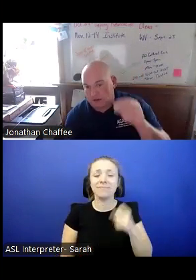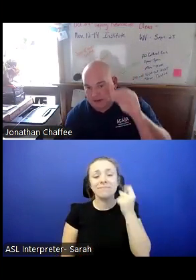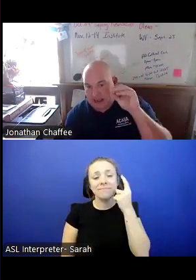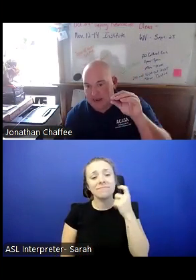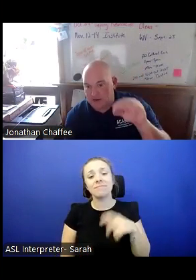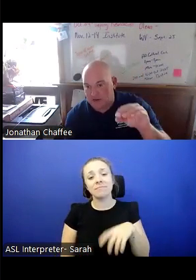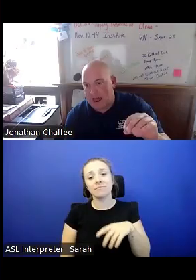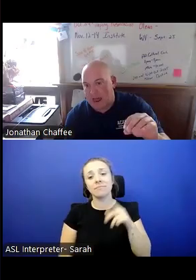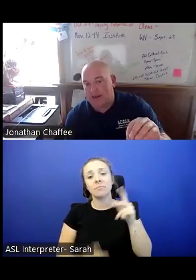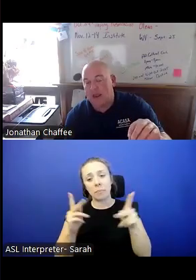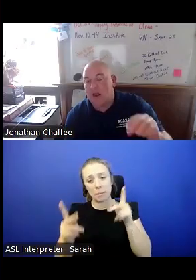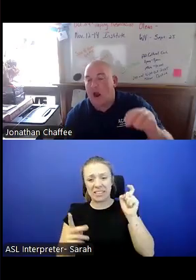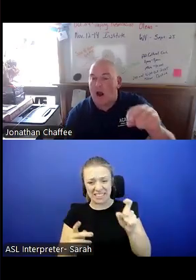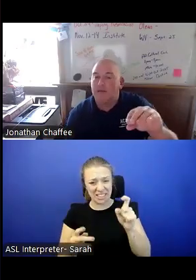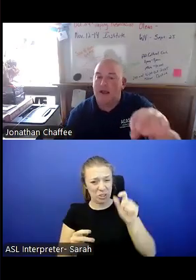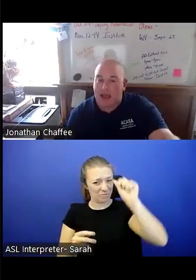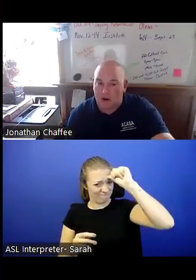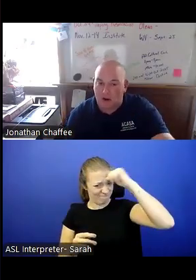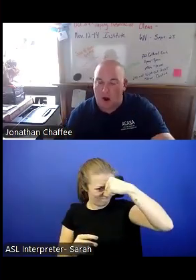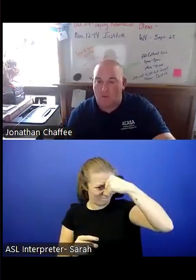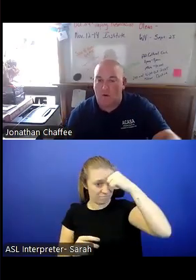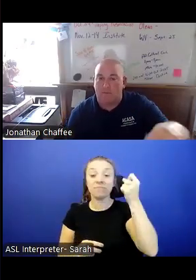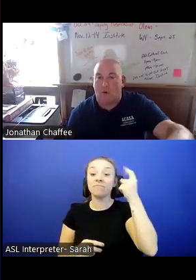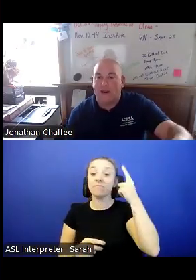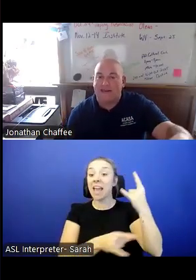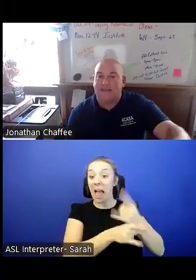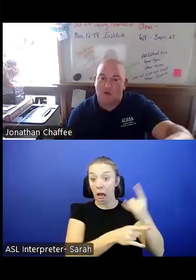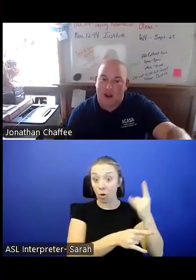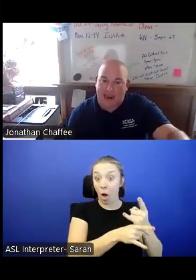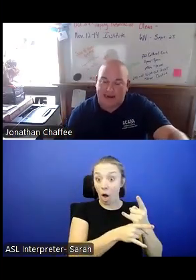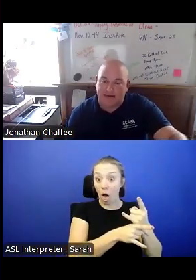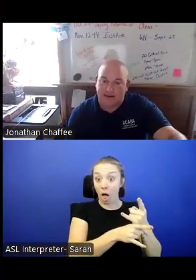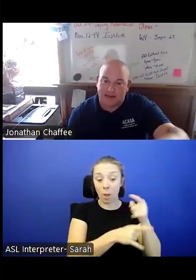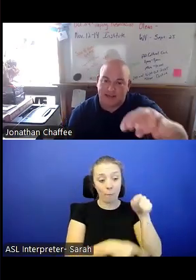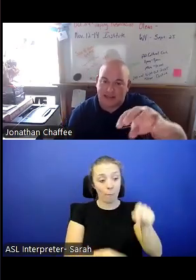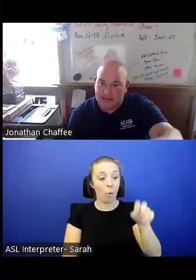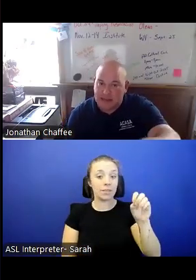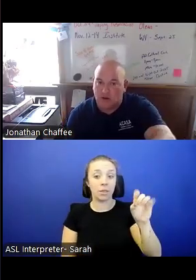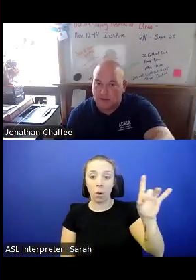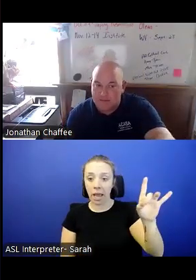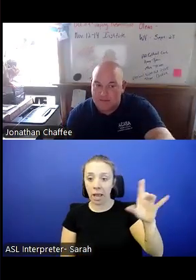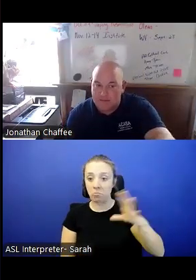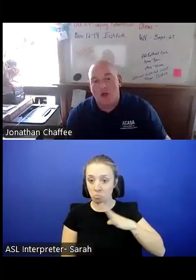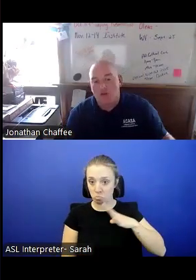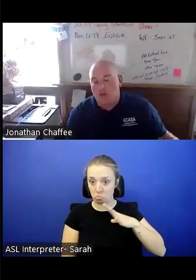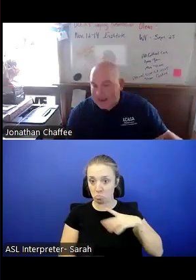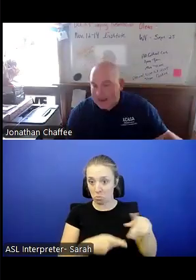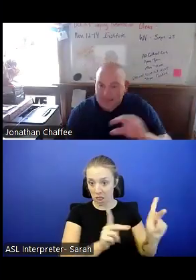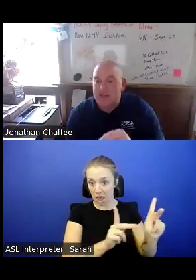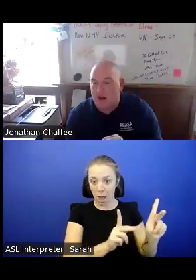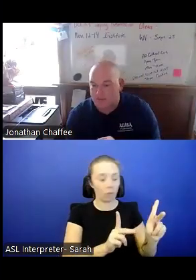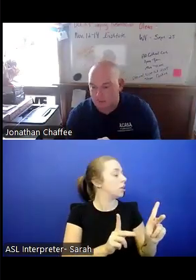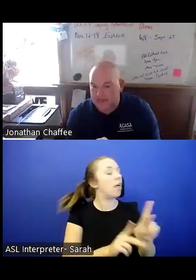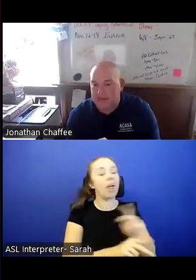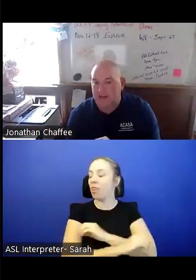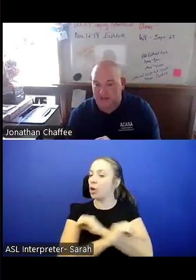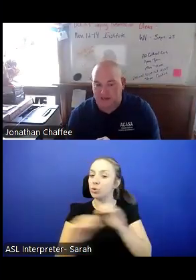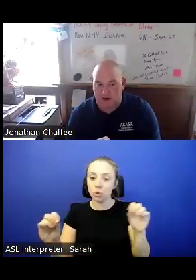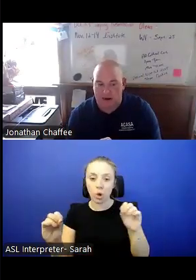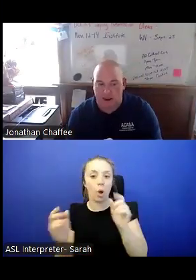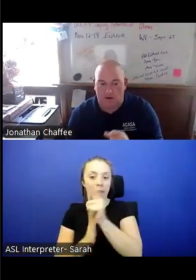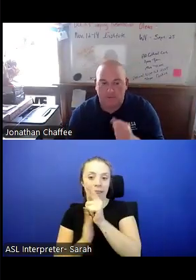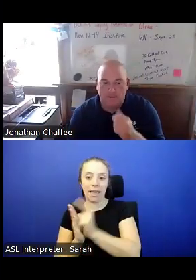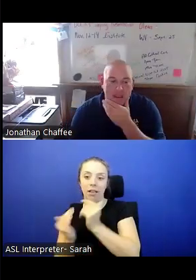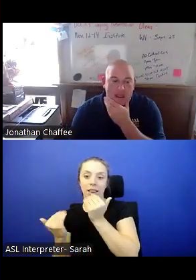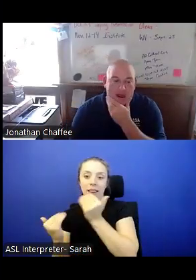need to get into their mind. Unlike alcohol, where 0.08 is the legal limit, there is none for THC